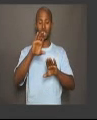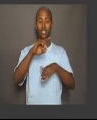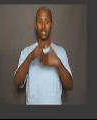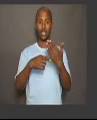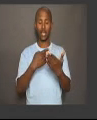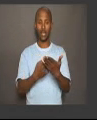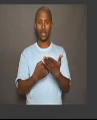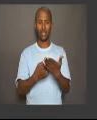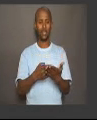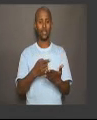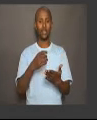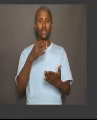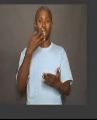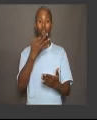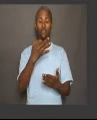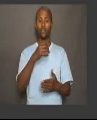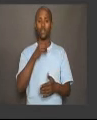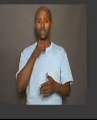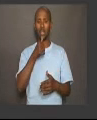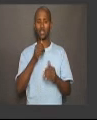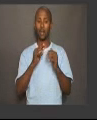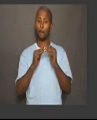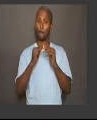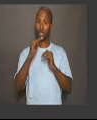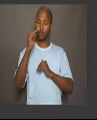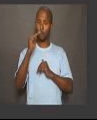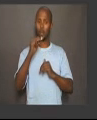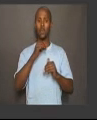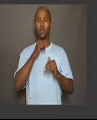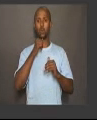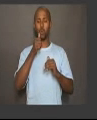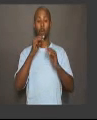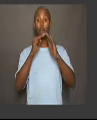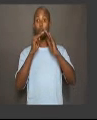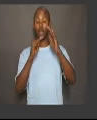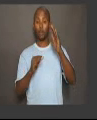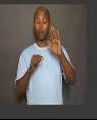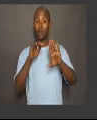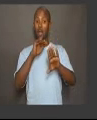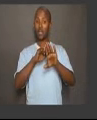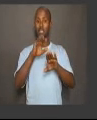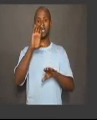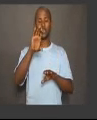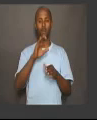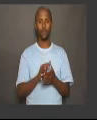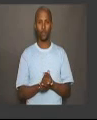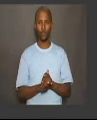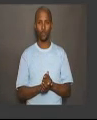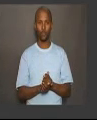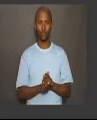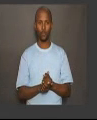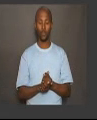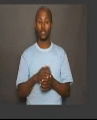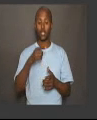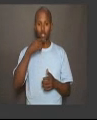has neither local maximum nor minimum at C. This